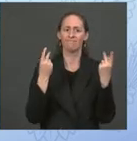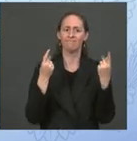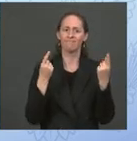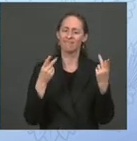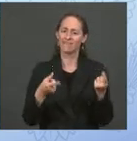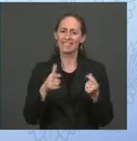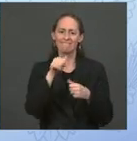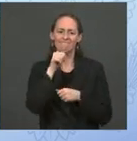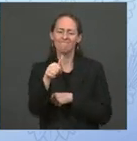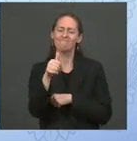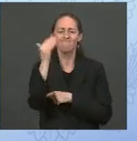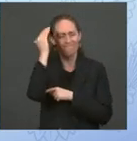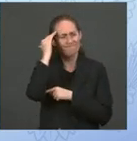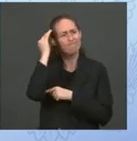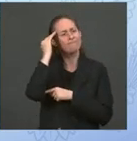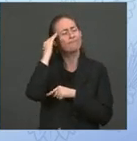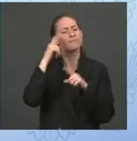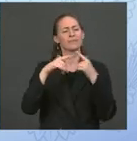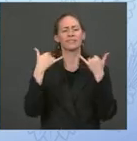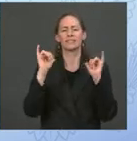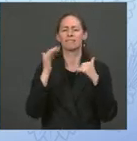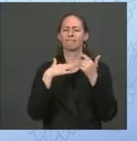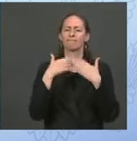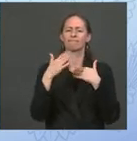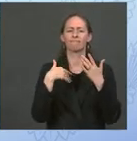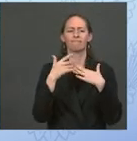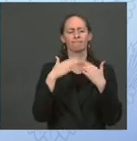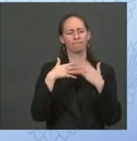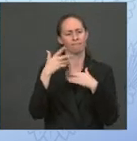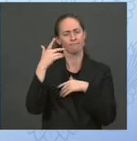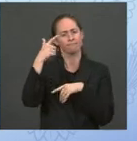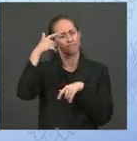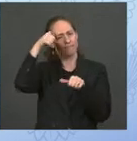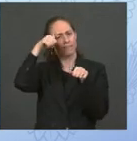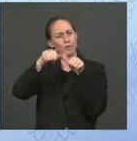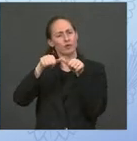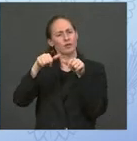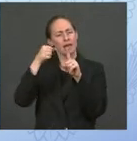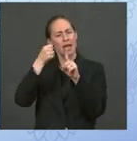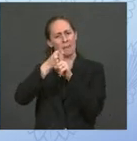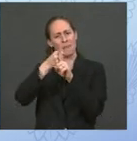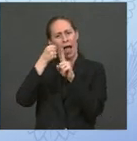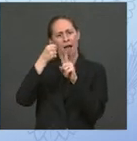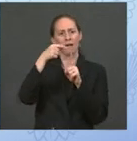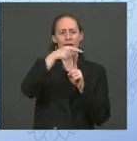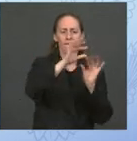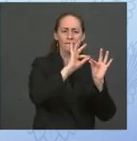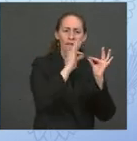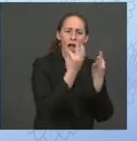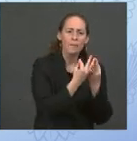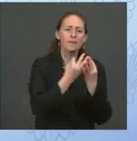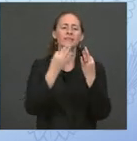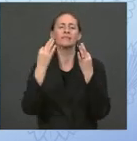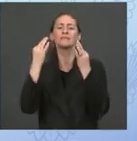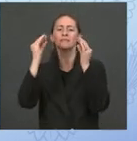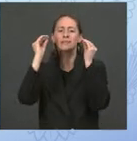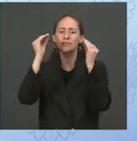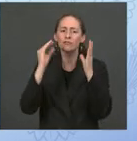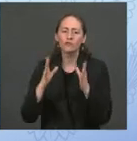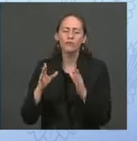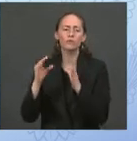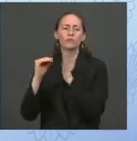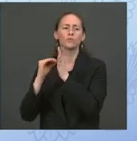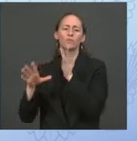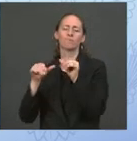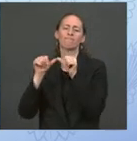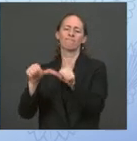impact of building and sustaining relationships with students, families, and educators so that all of our voices and solutions are